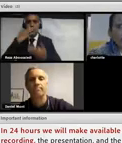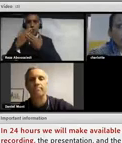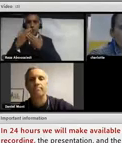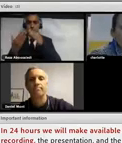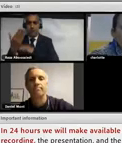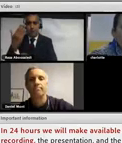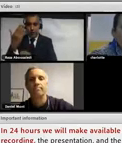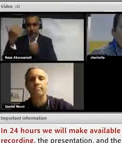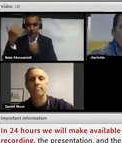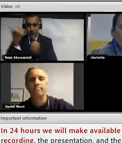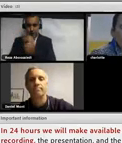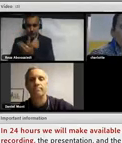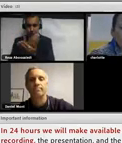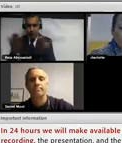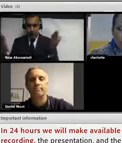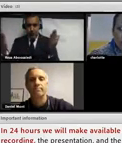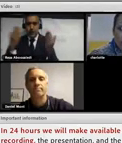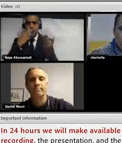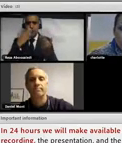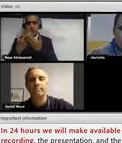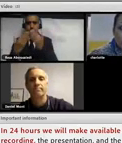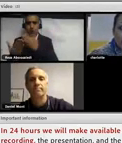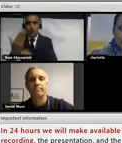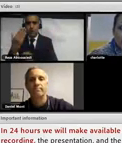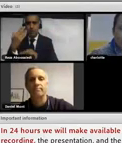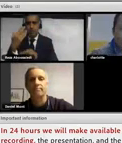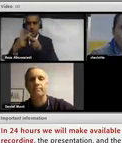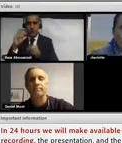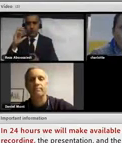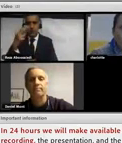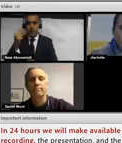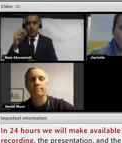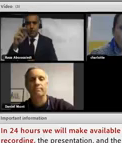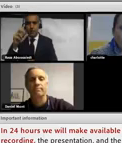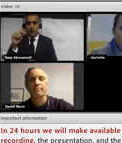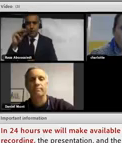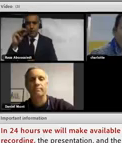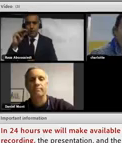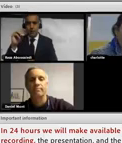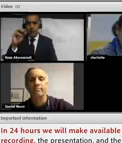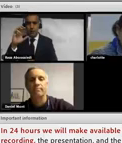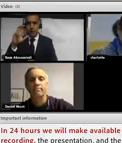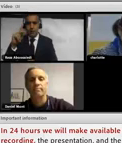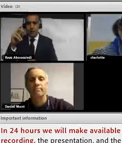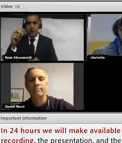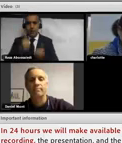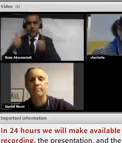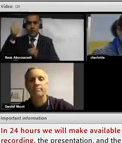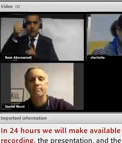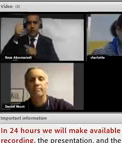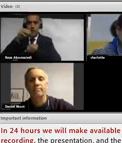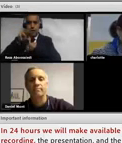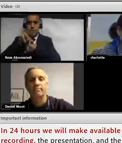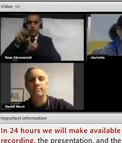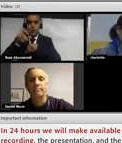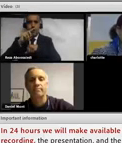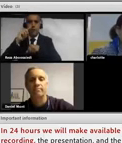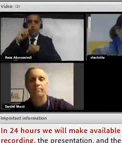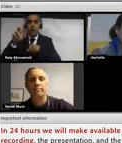Good morning, everybody. Good morning. My name is Charlotte McLean and Sapo. I'm the Senior Advisor for Disability at the World